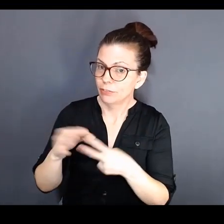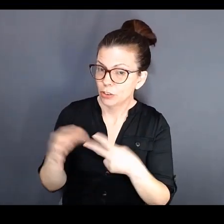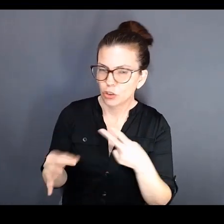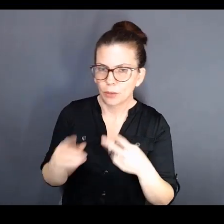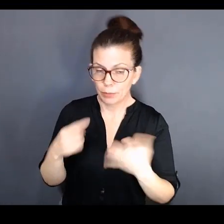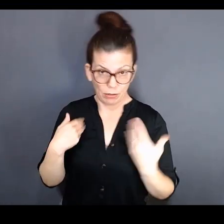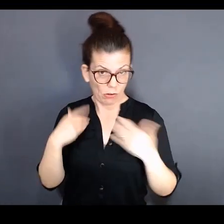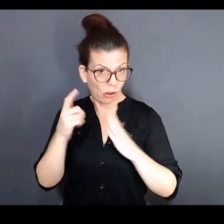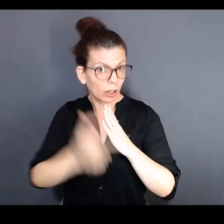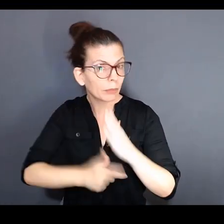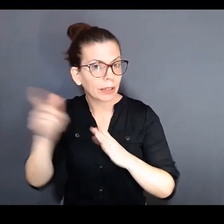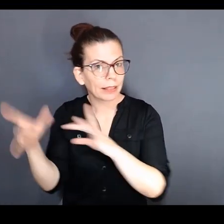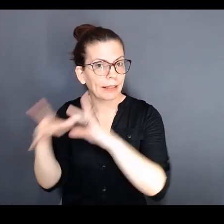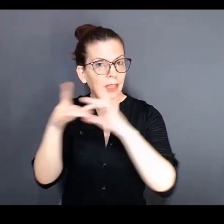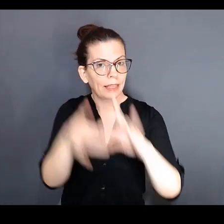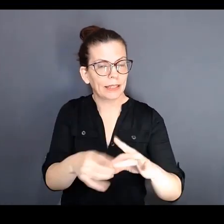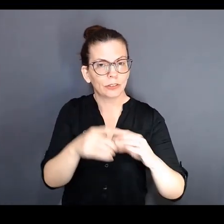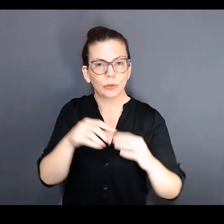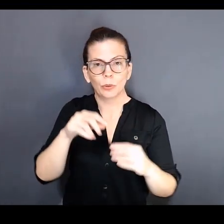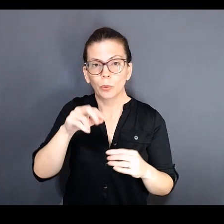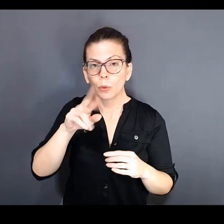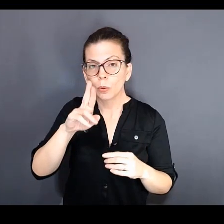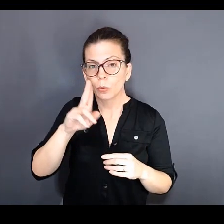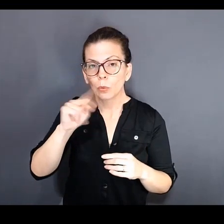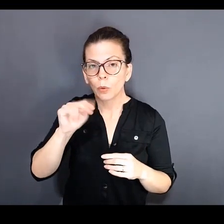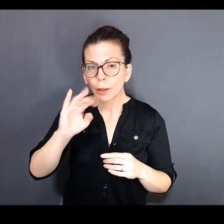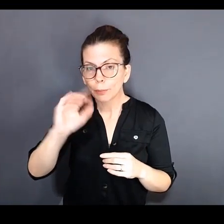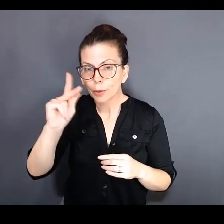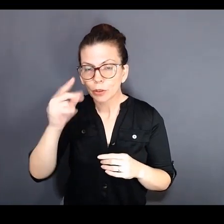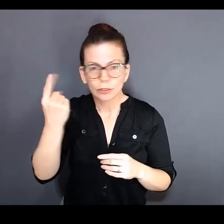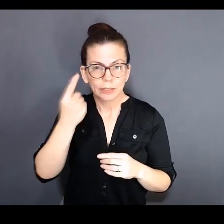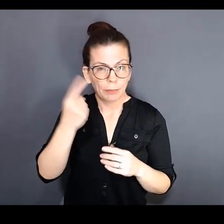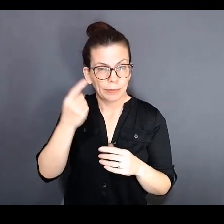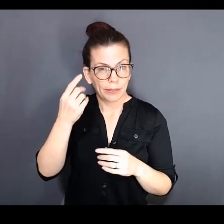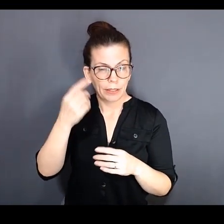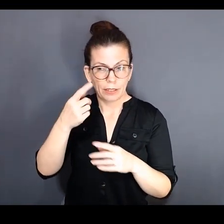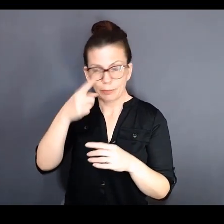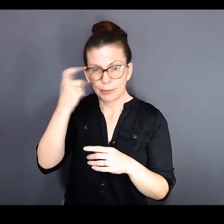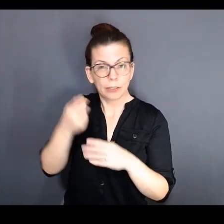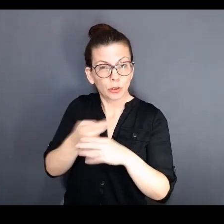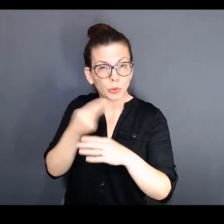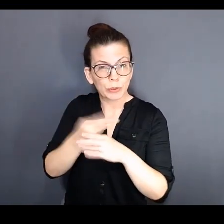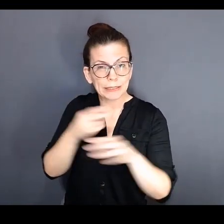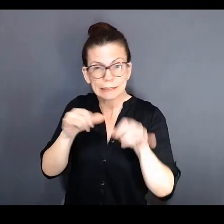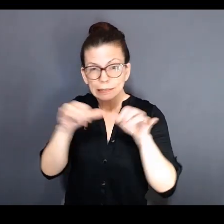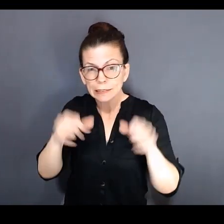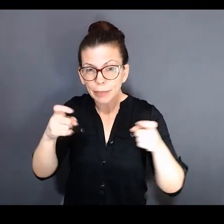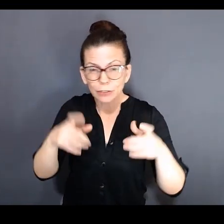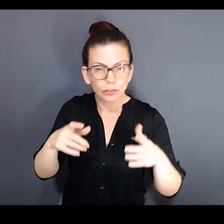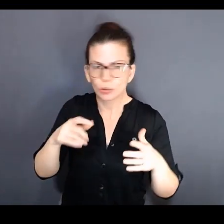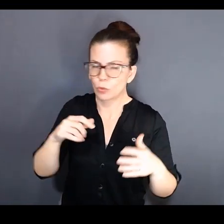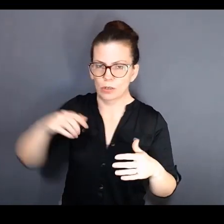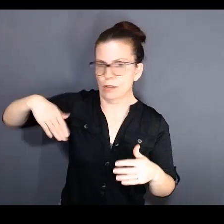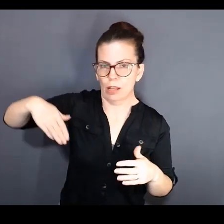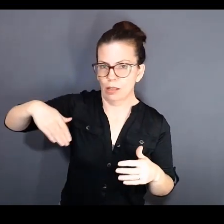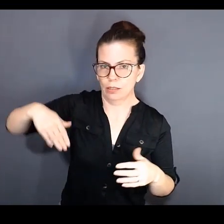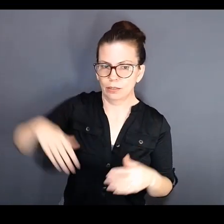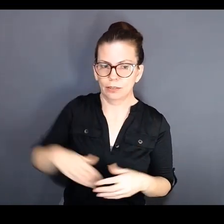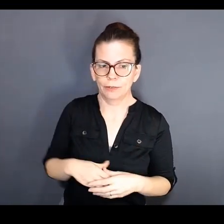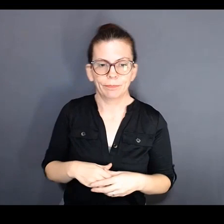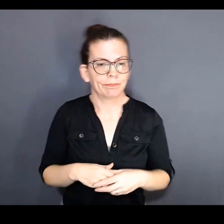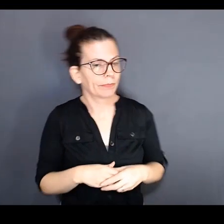Now, this may not be an existing feature, but is there a way to automatically link this to like a run book or something like that because it's using Systems